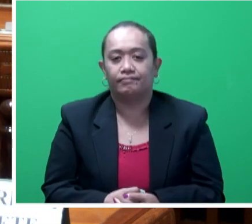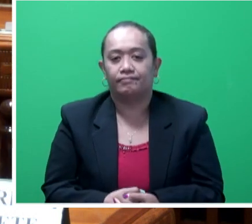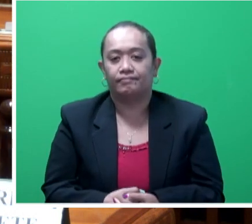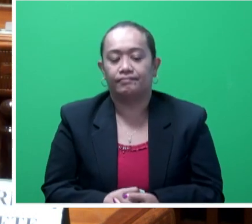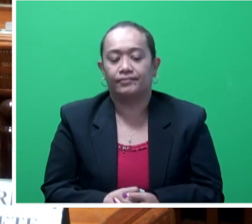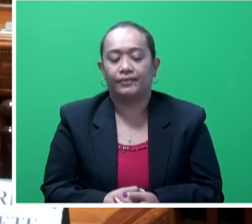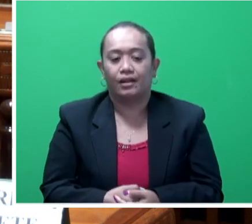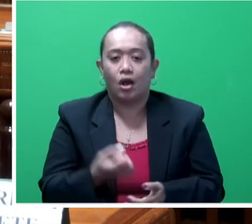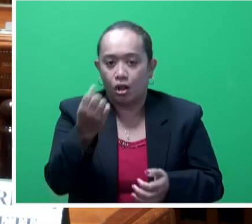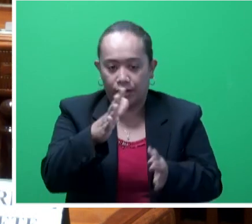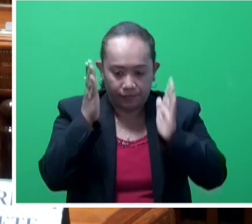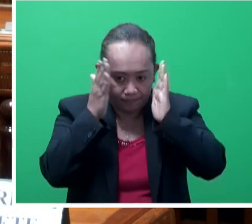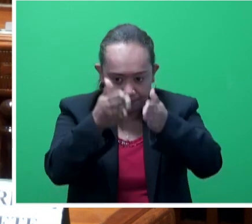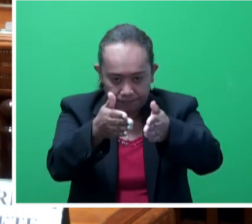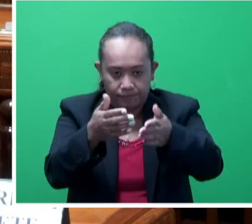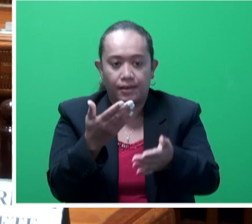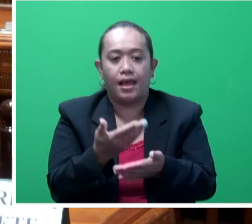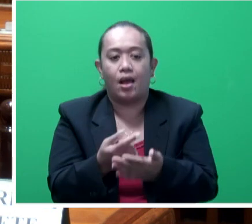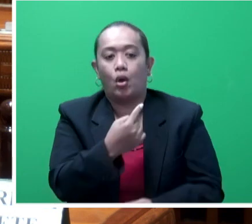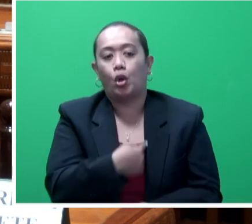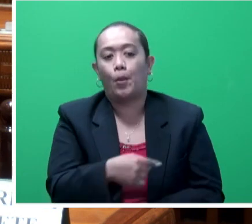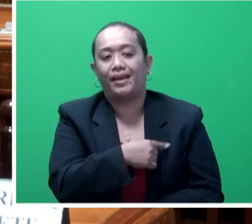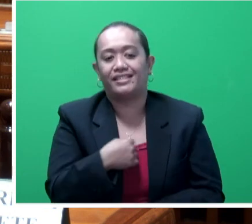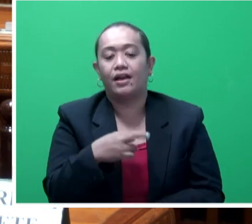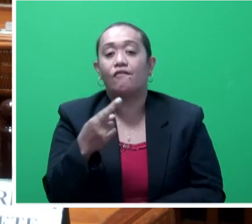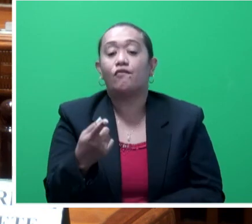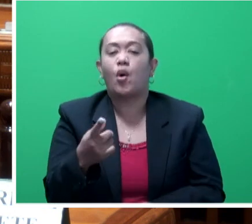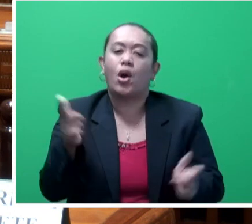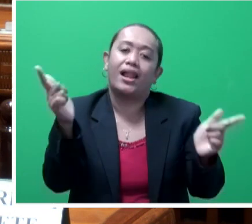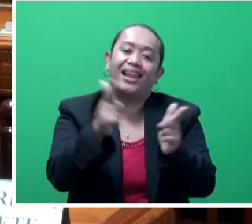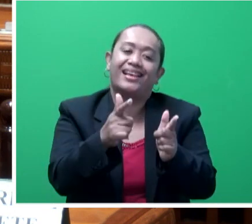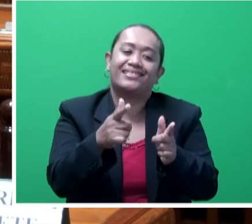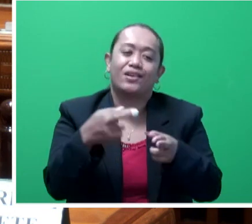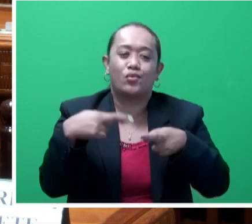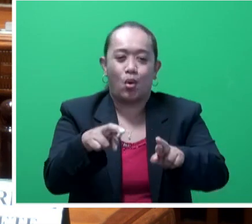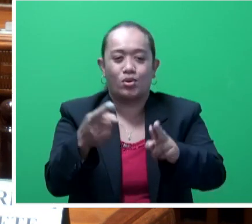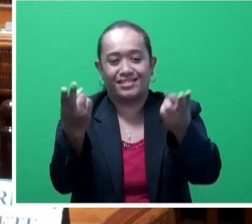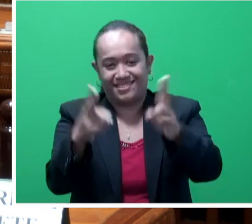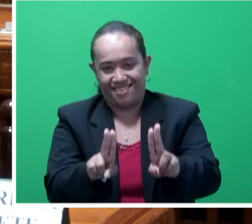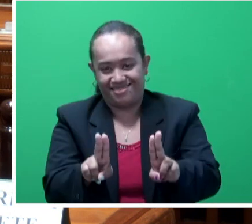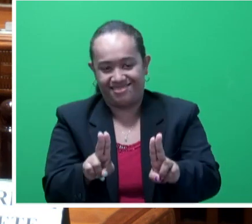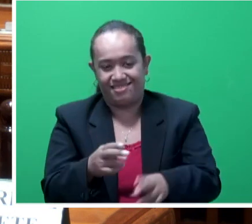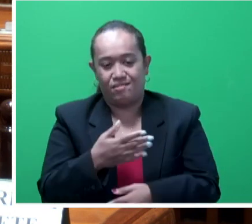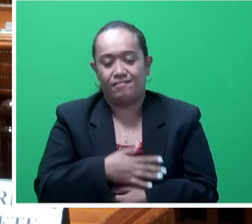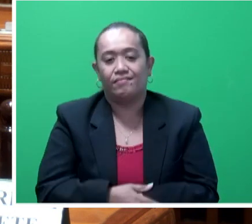made a commitment to reduce road fatalities by 30%.